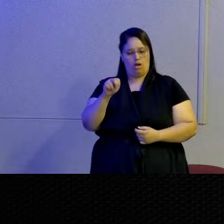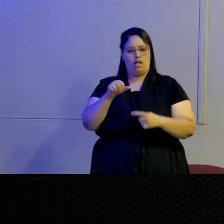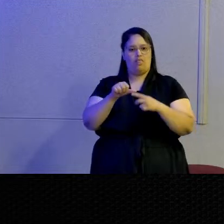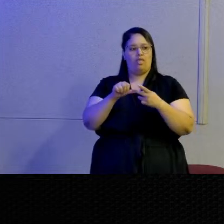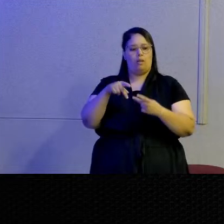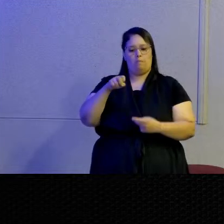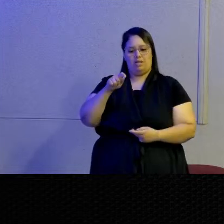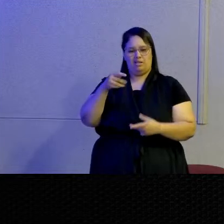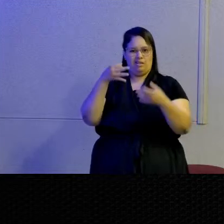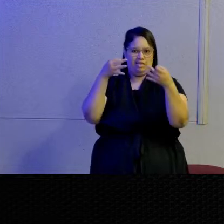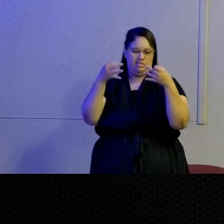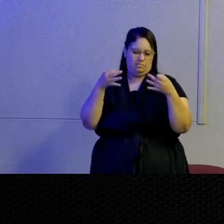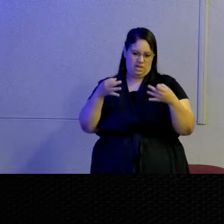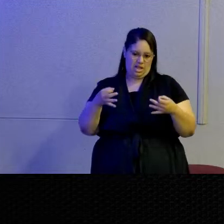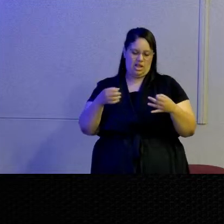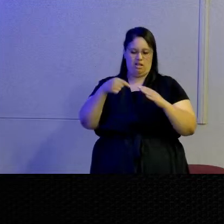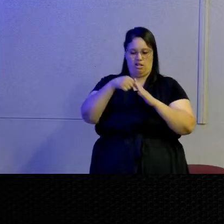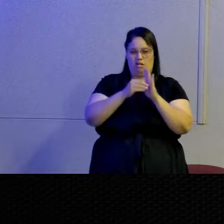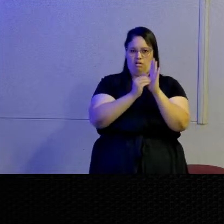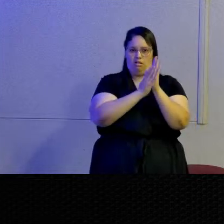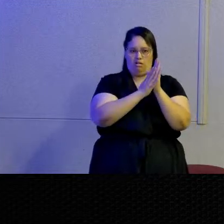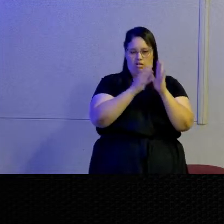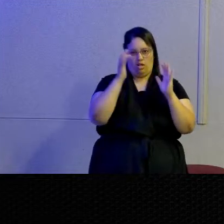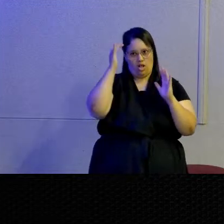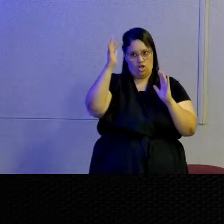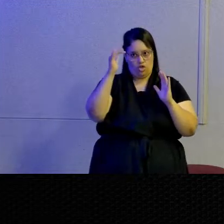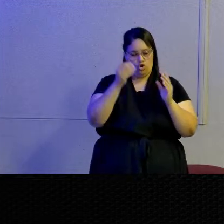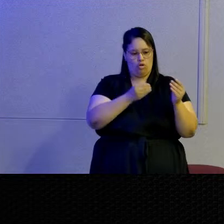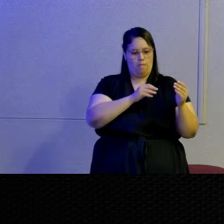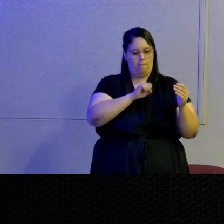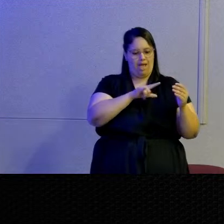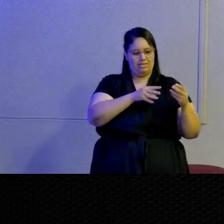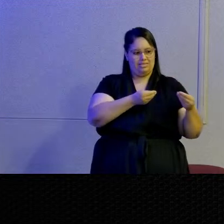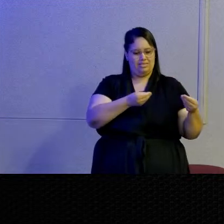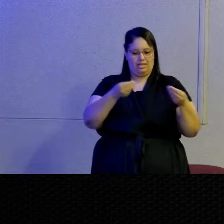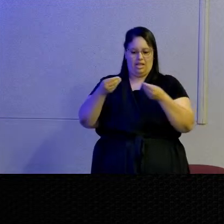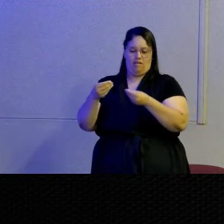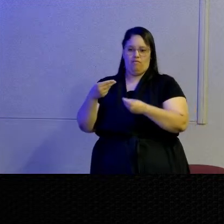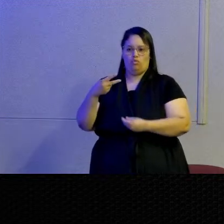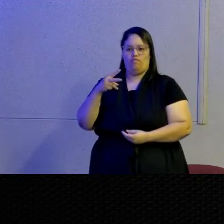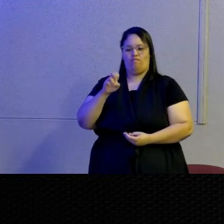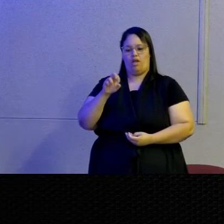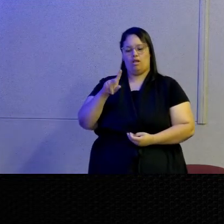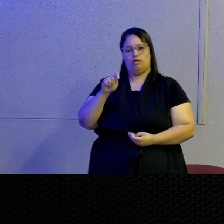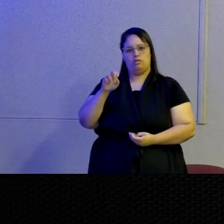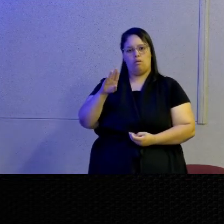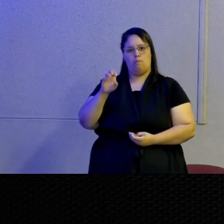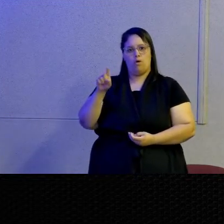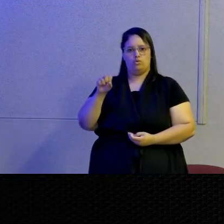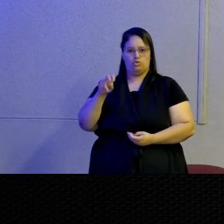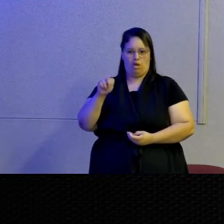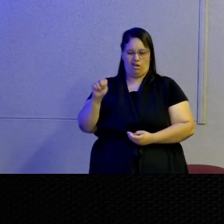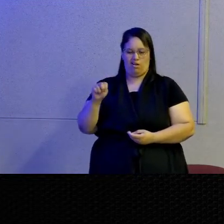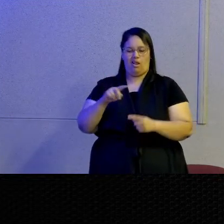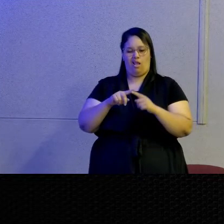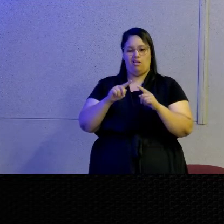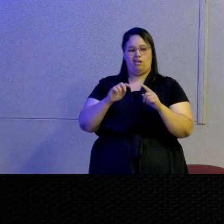went away and wrote down a theory where you could give mass to a vector boson, and the rest, as they say, is